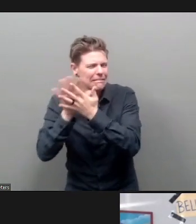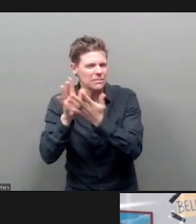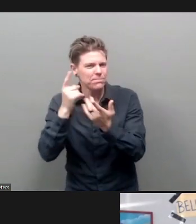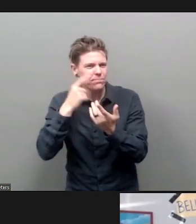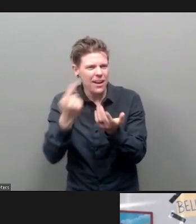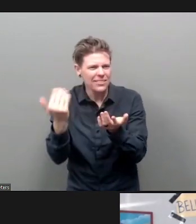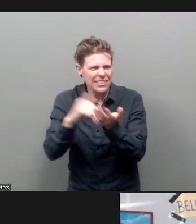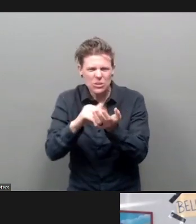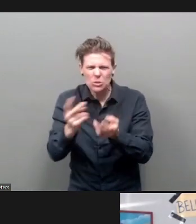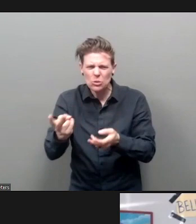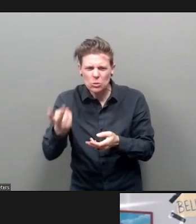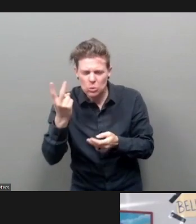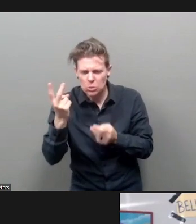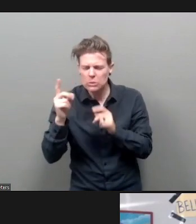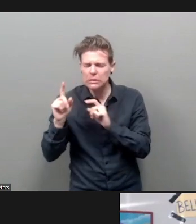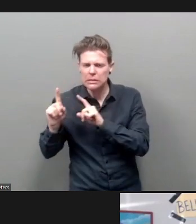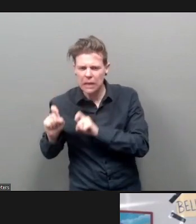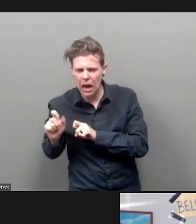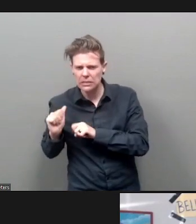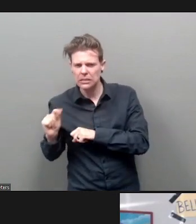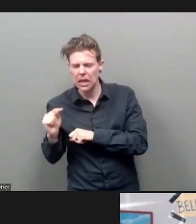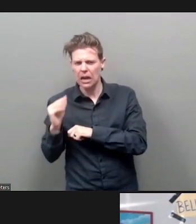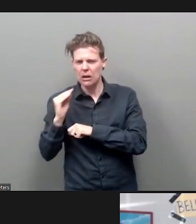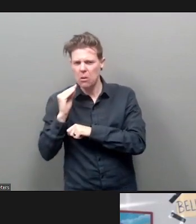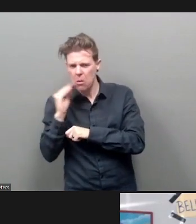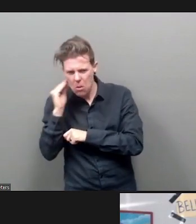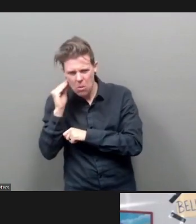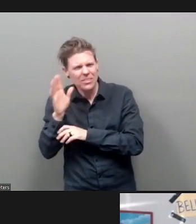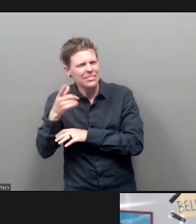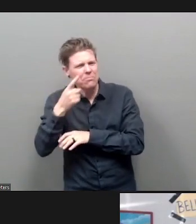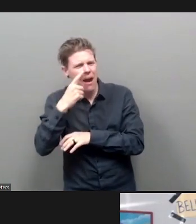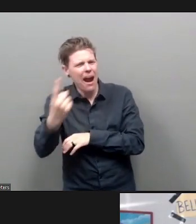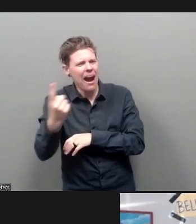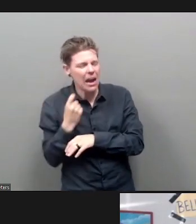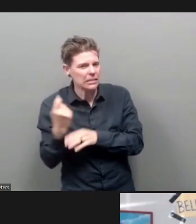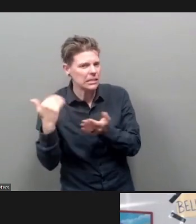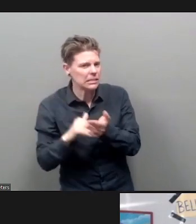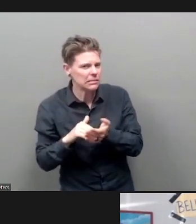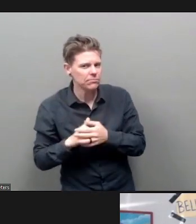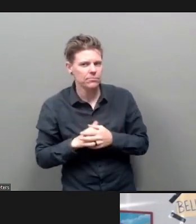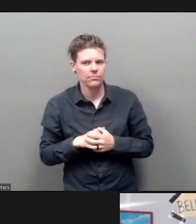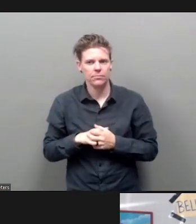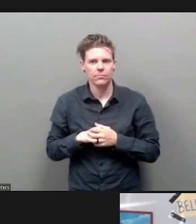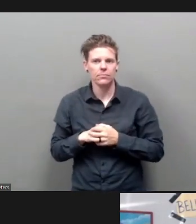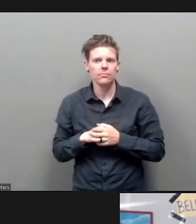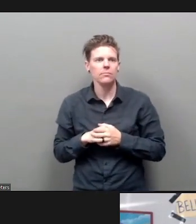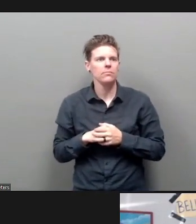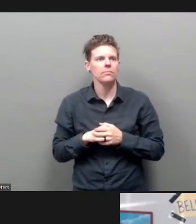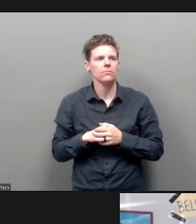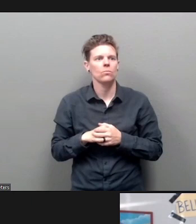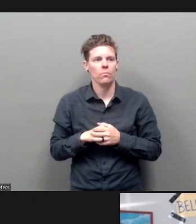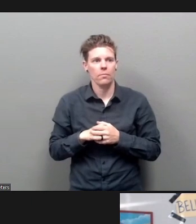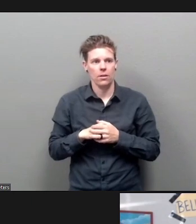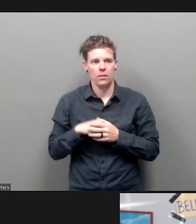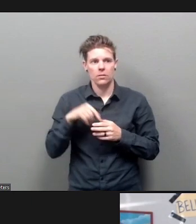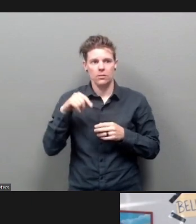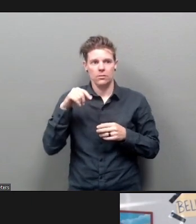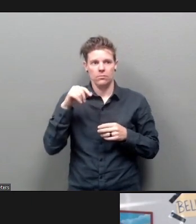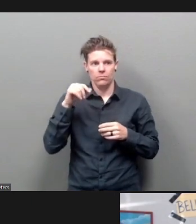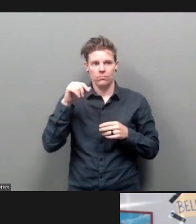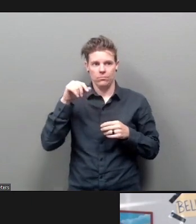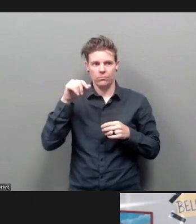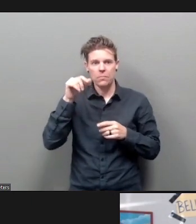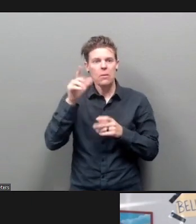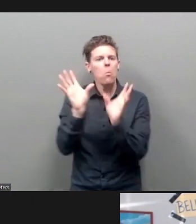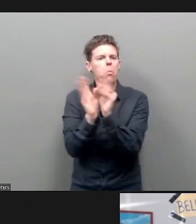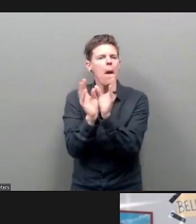home, you should do both. Could you just say that one more time? Yeah. So we give you a correct answer. The city had a webinar with Christus last week, and it was indicated that